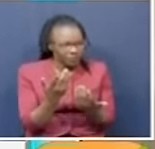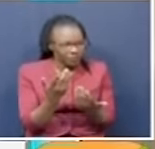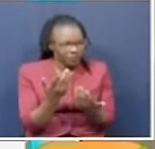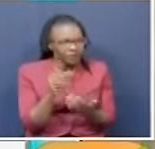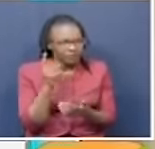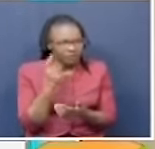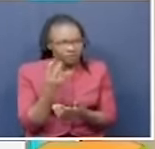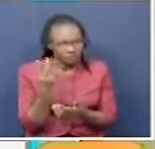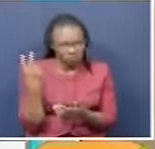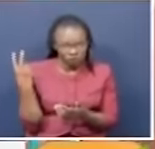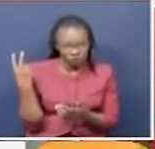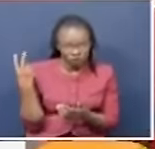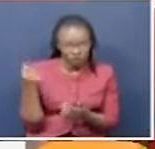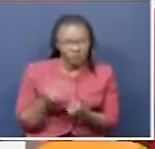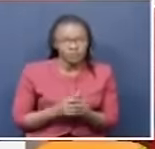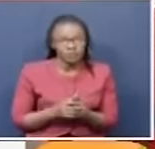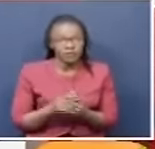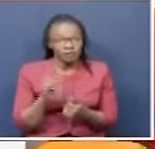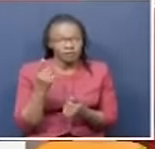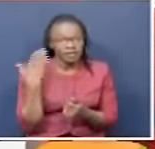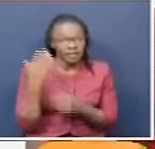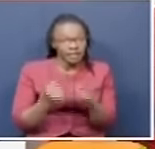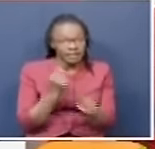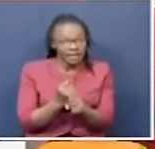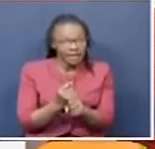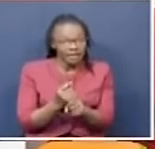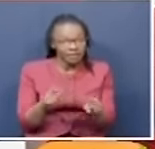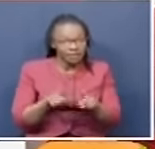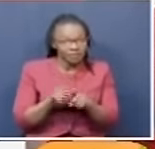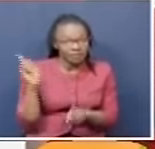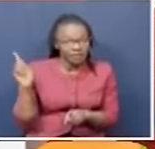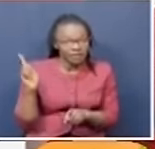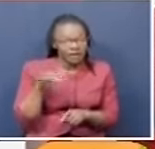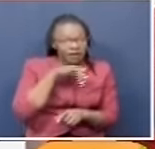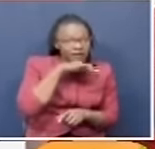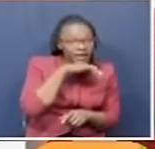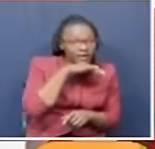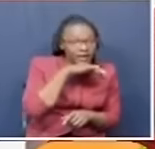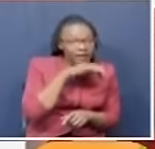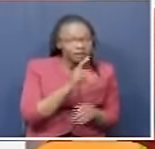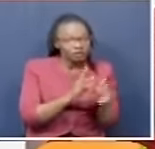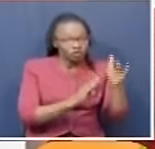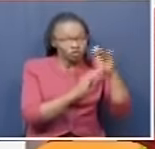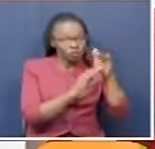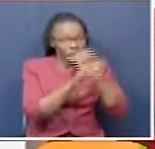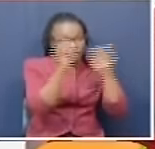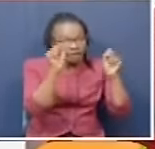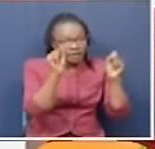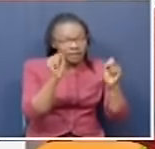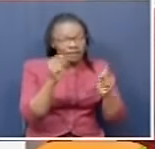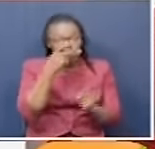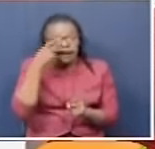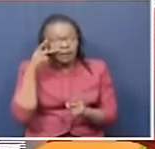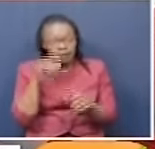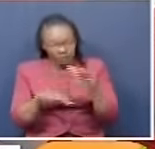look. There you have it. That is the same one we had last year. Possible scenarios: Raila Odinga or Kalonzo Musyoka, Raila being president, Kalonzo vying for